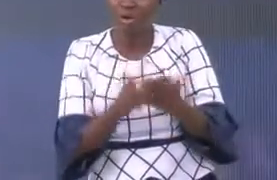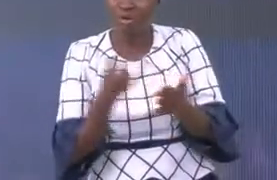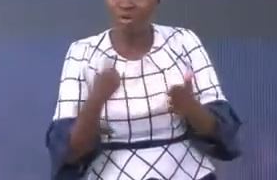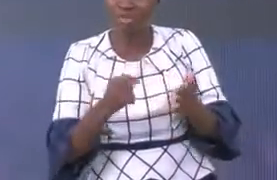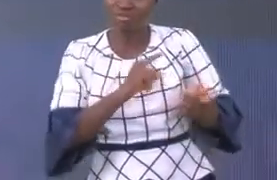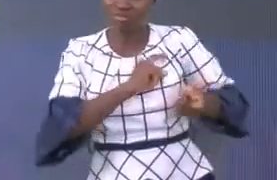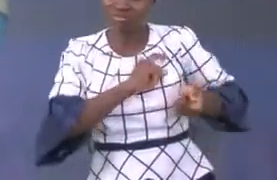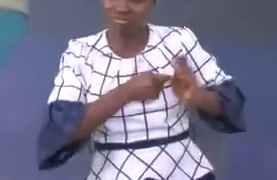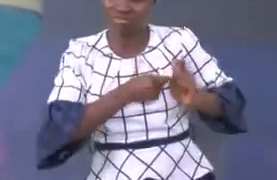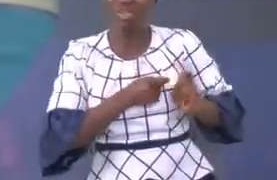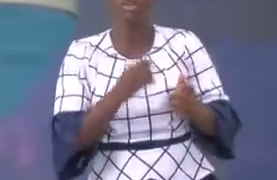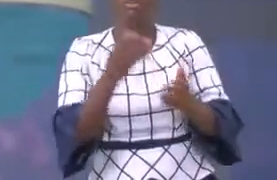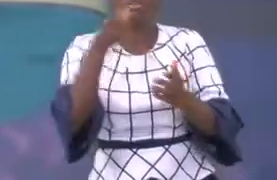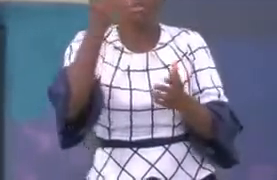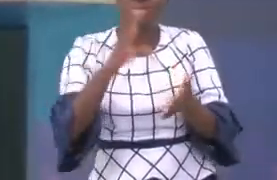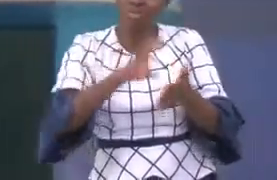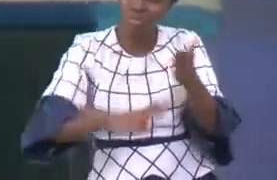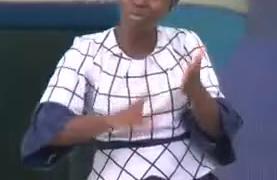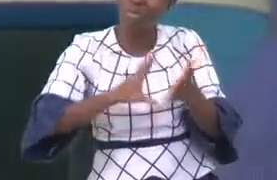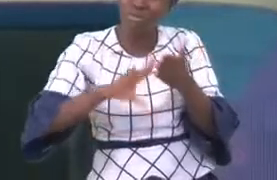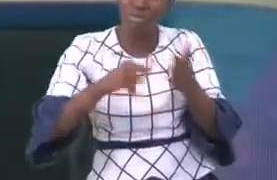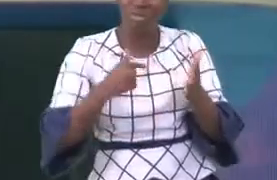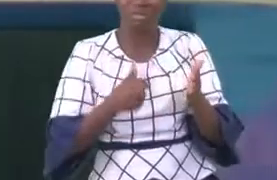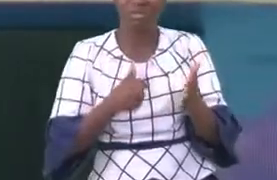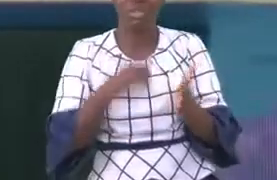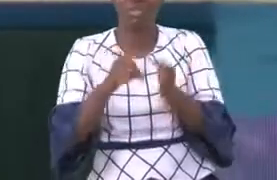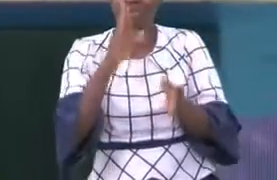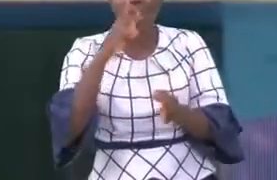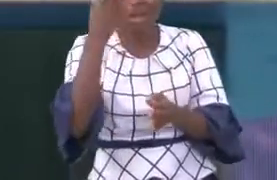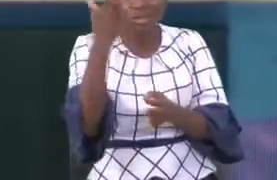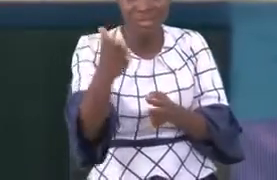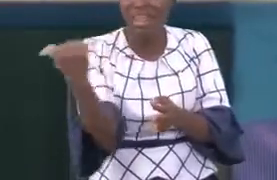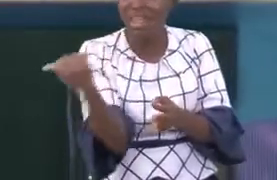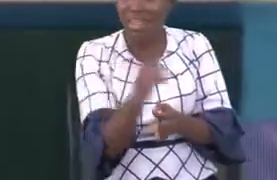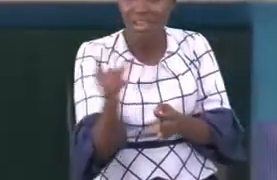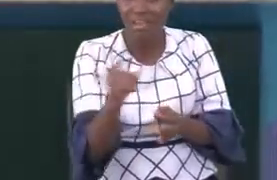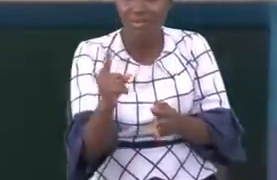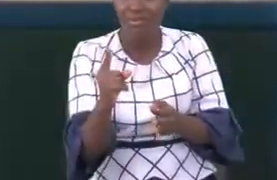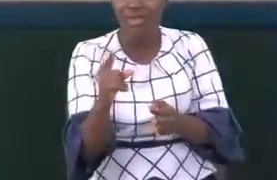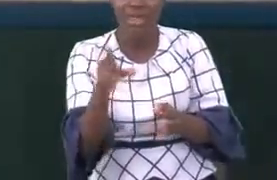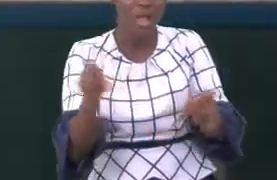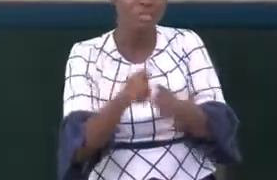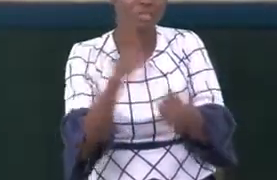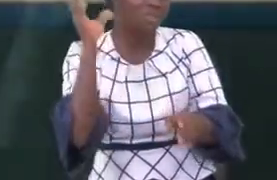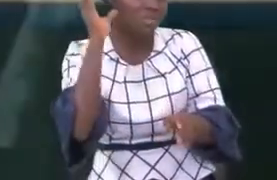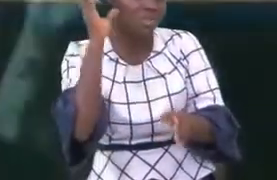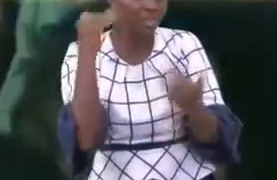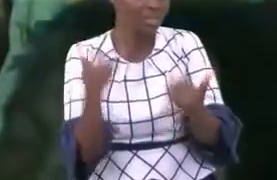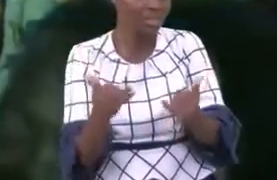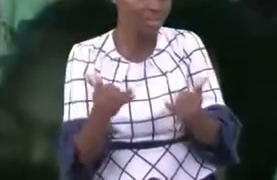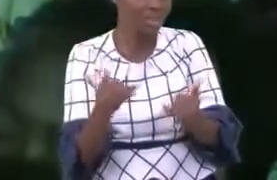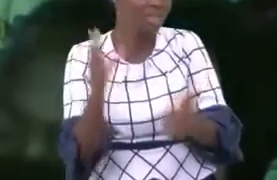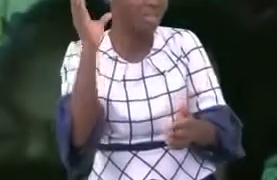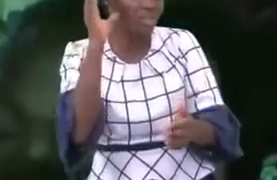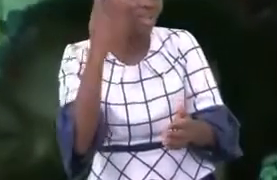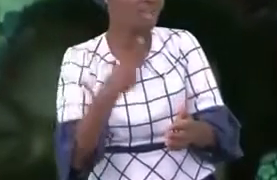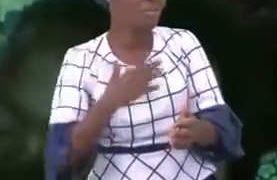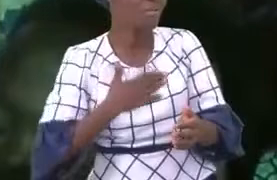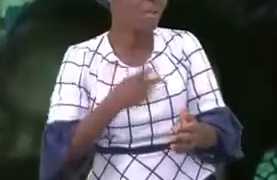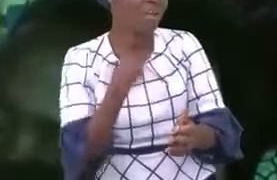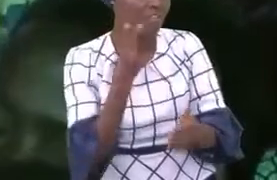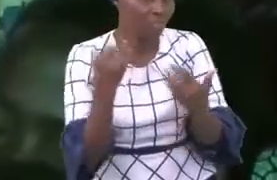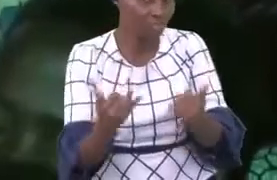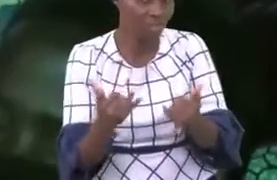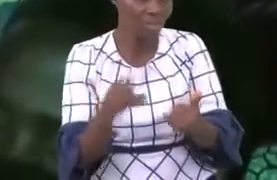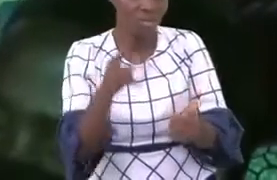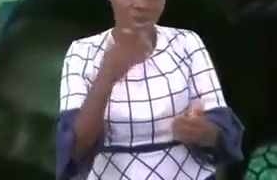and online you're hearing. You're hearing the sound of my voice. Now you can call on the Lord and